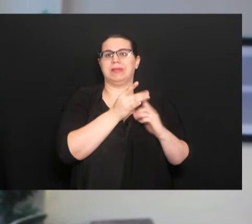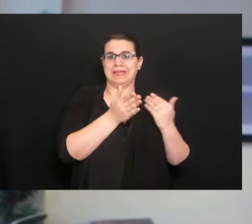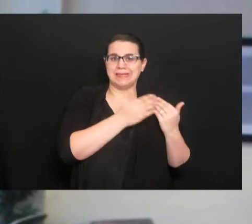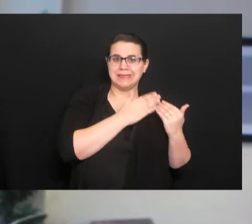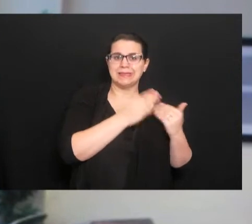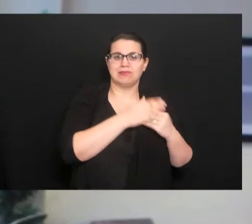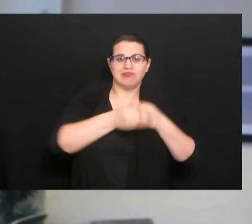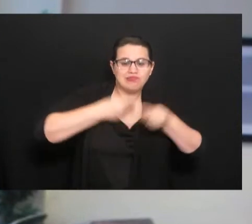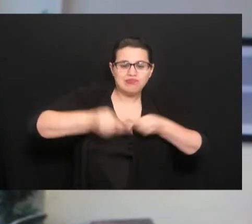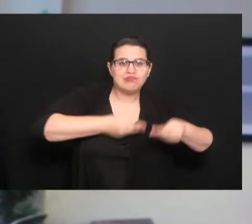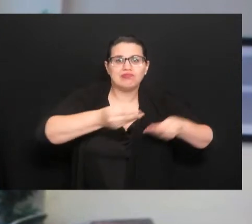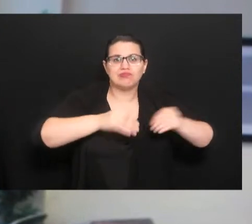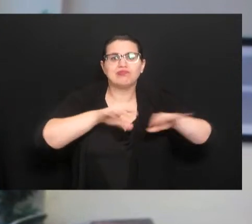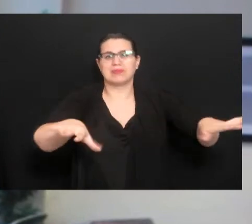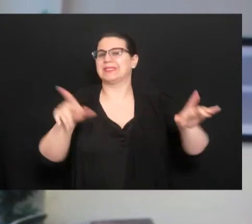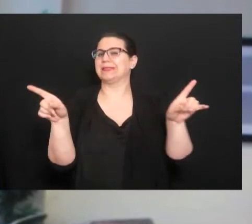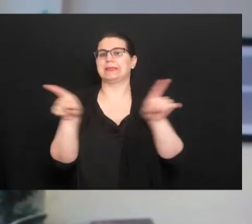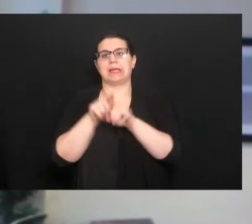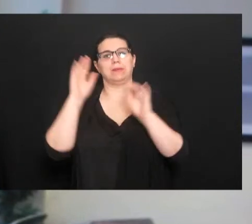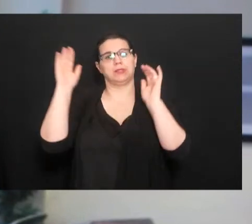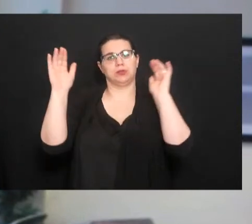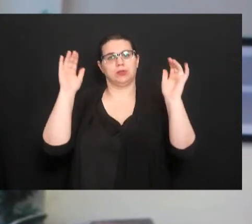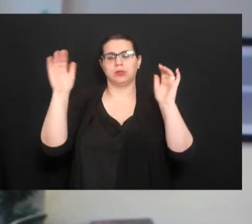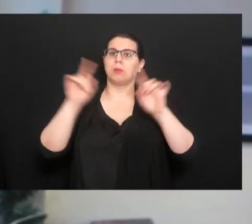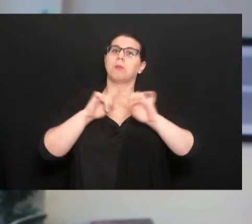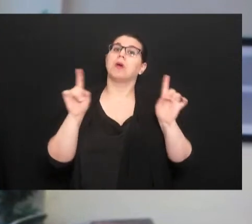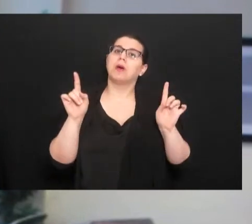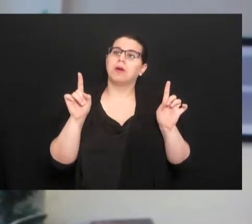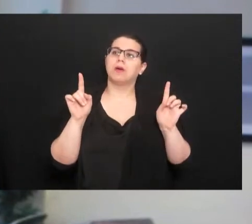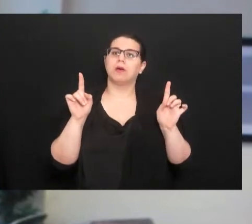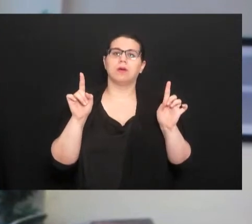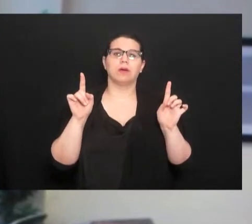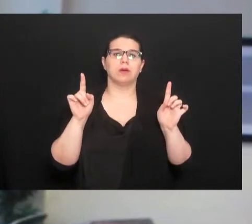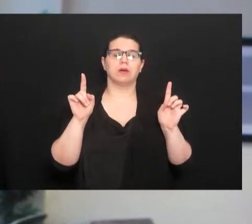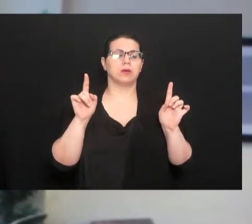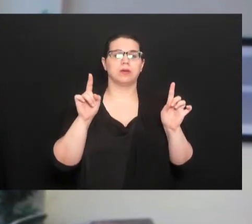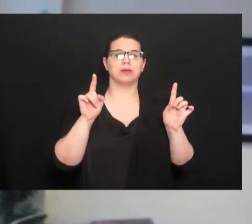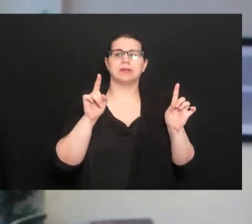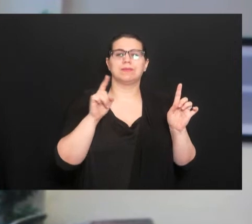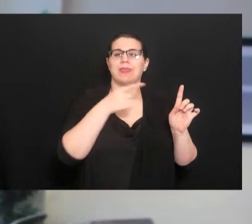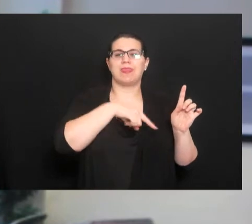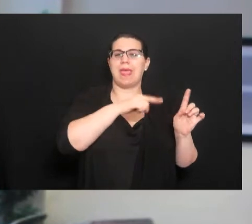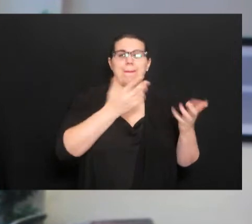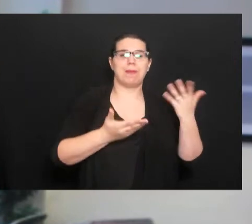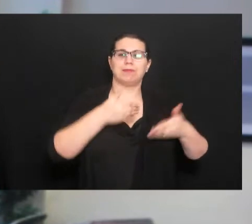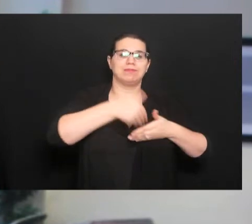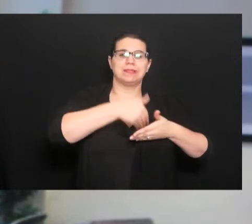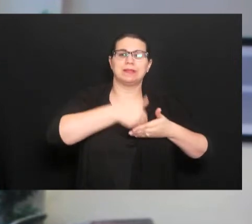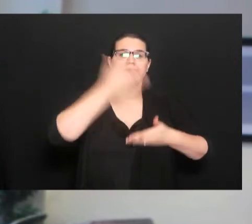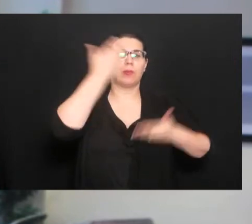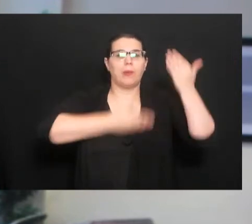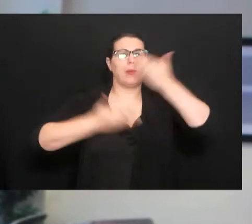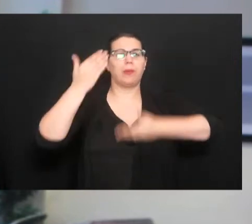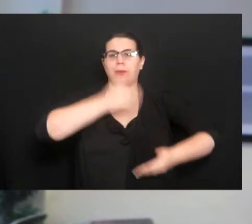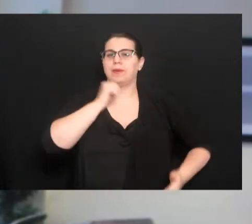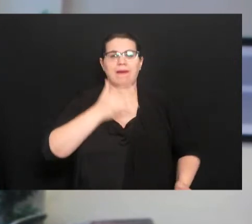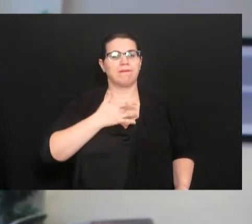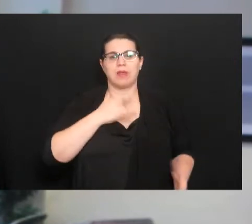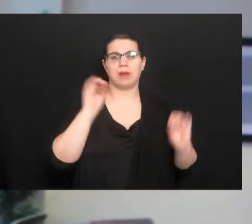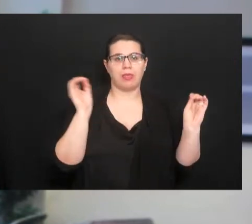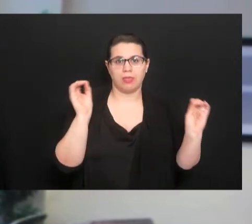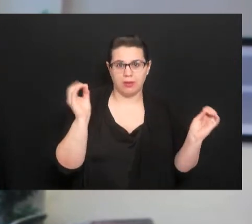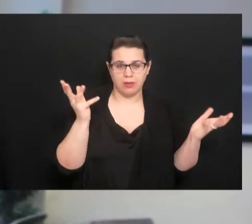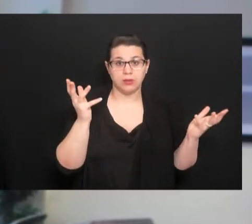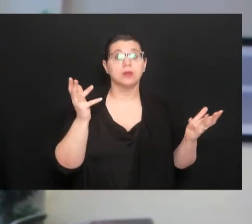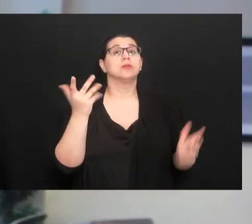transmit COVID-19 as adults, but are much more likely to be asymptomatic. So immunizing children, and this